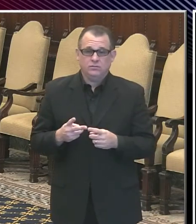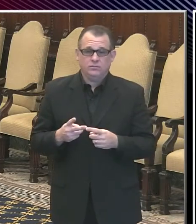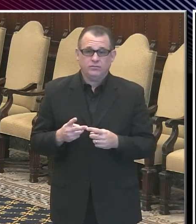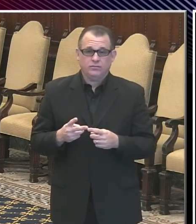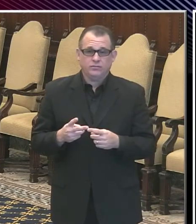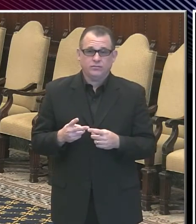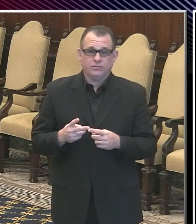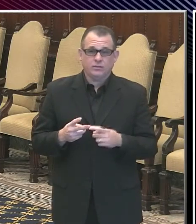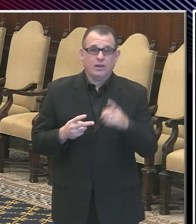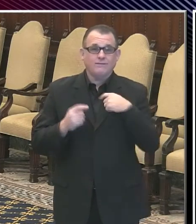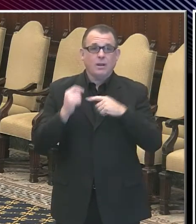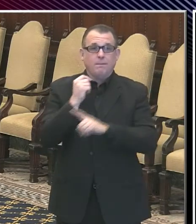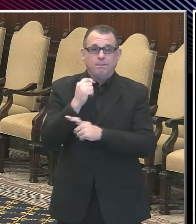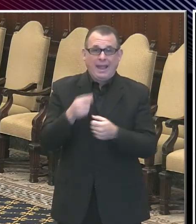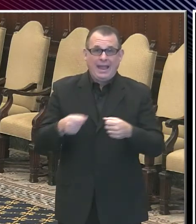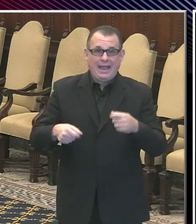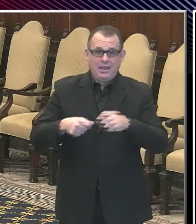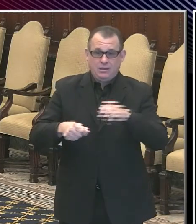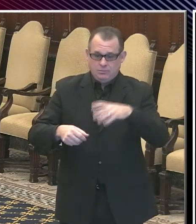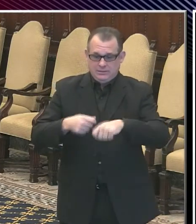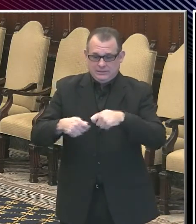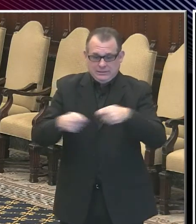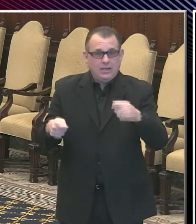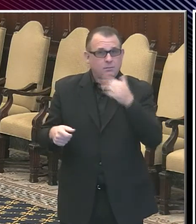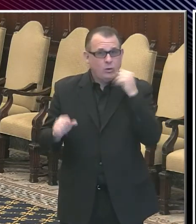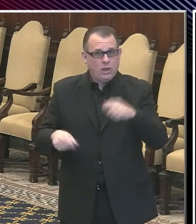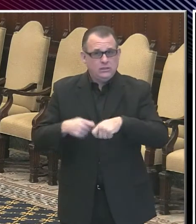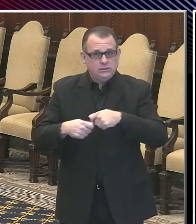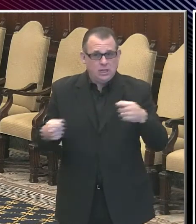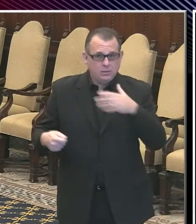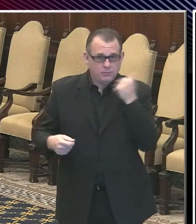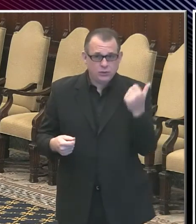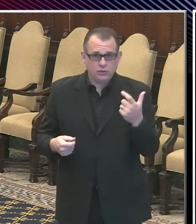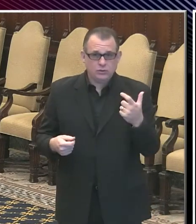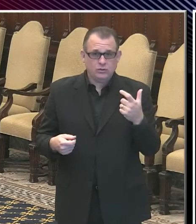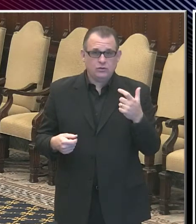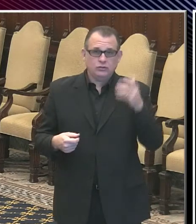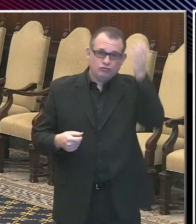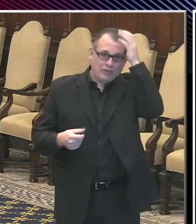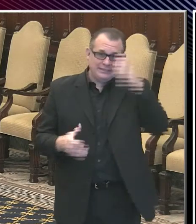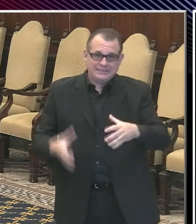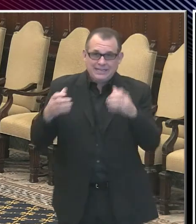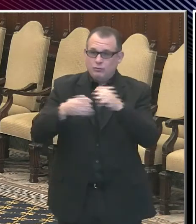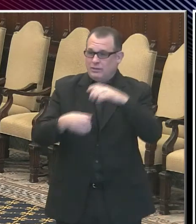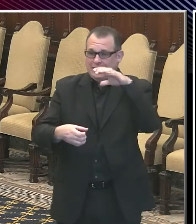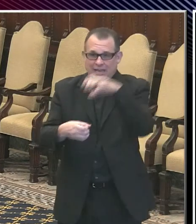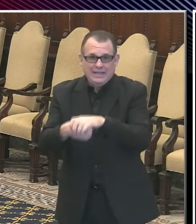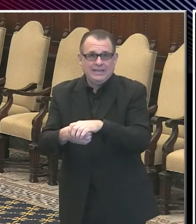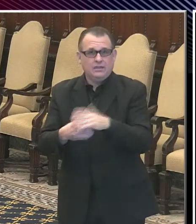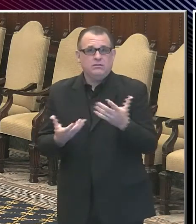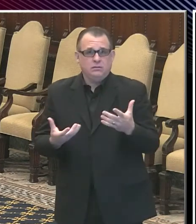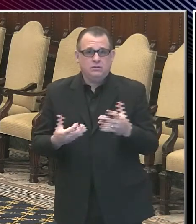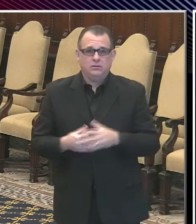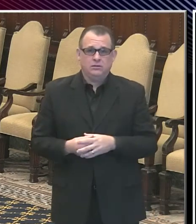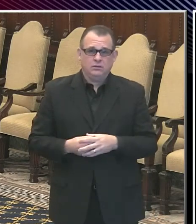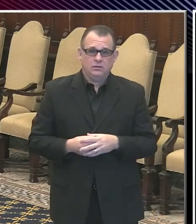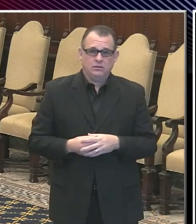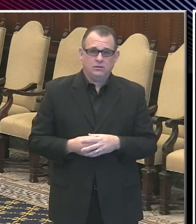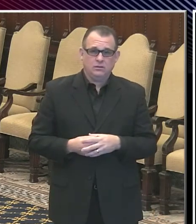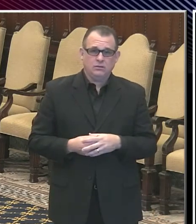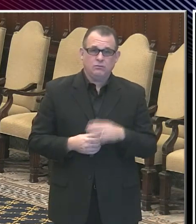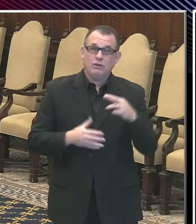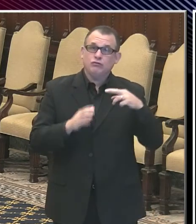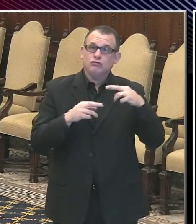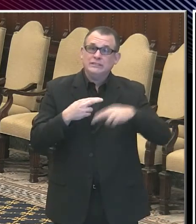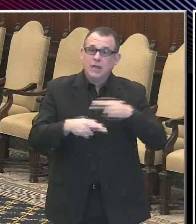than some people tie up their bags. The use of trash cans with lids is also always a help. And when it comes to recycling, tearing